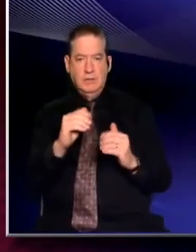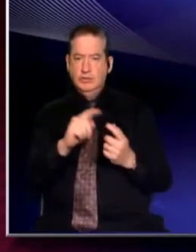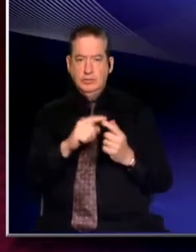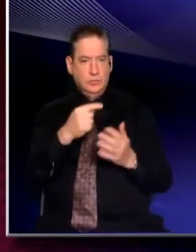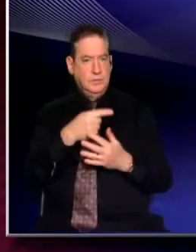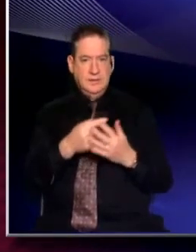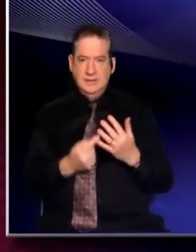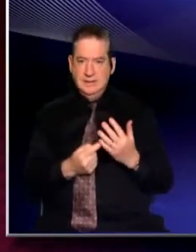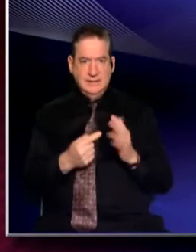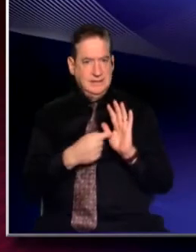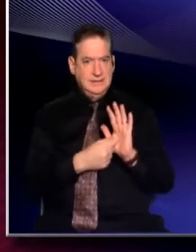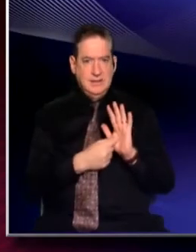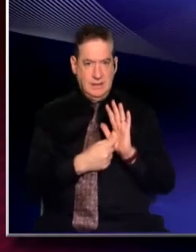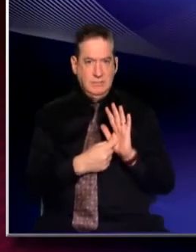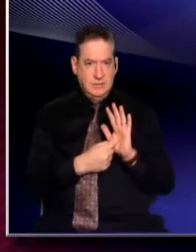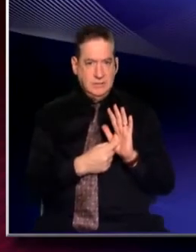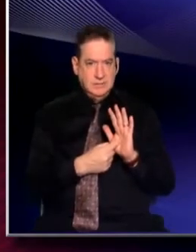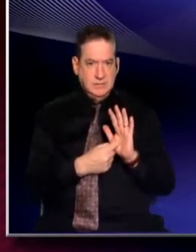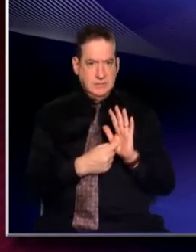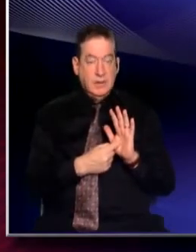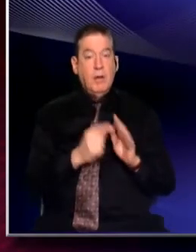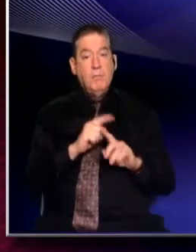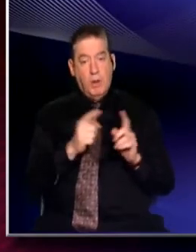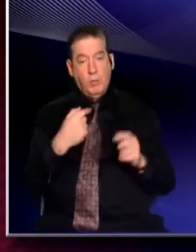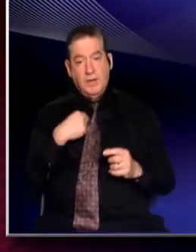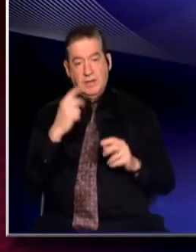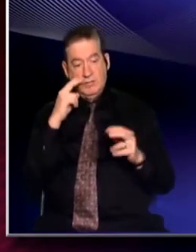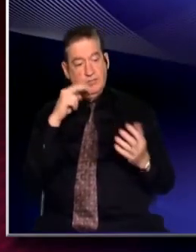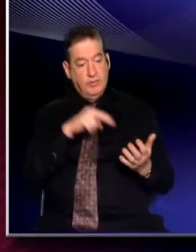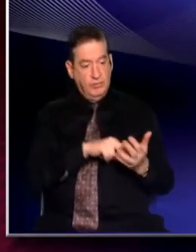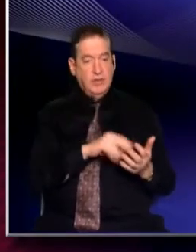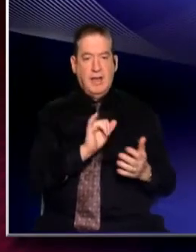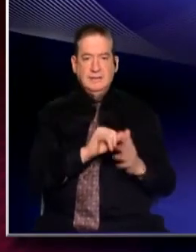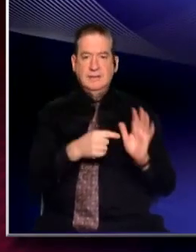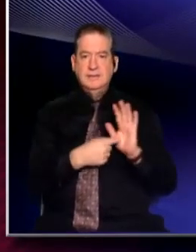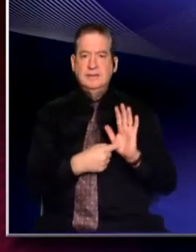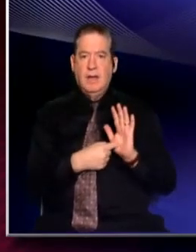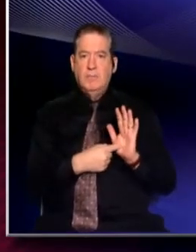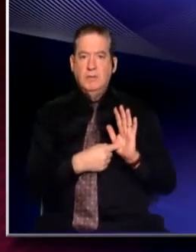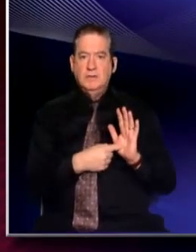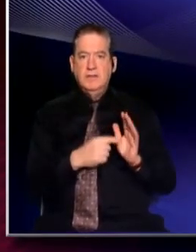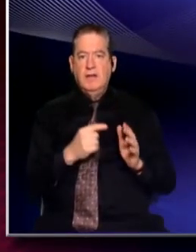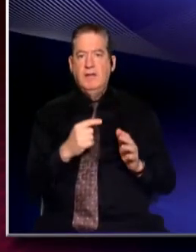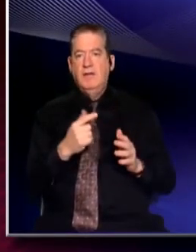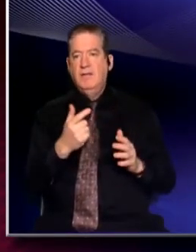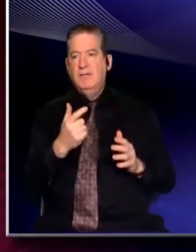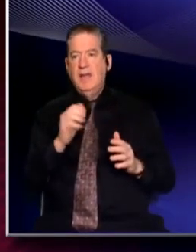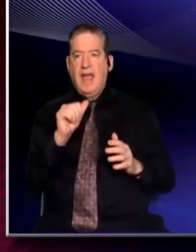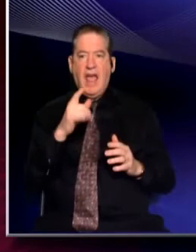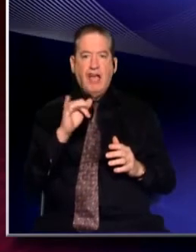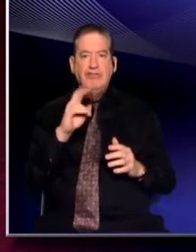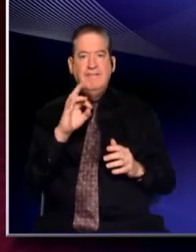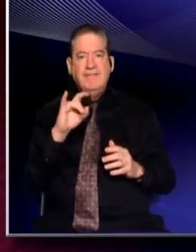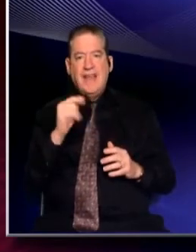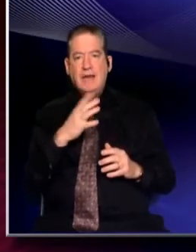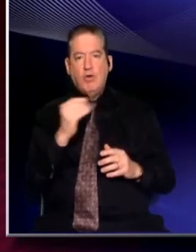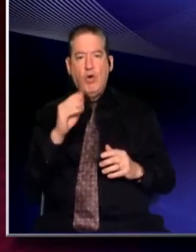these examples, but we could refer to them as examples of aggravating or mitigating circumstances.